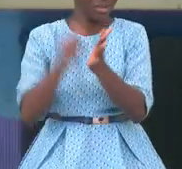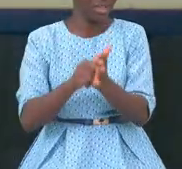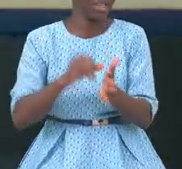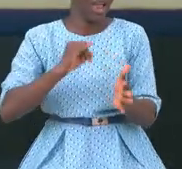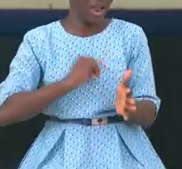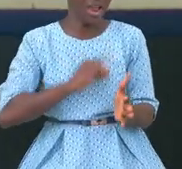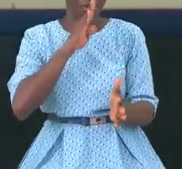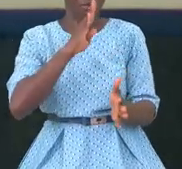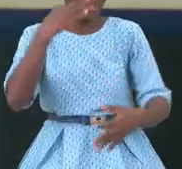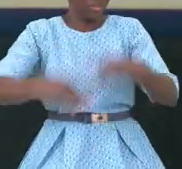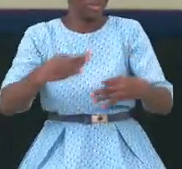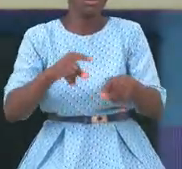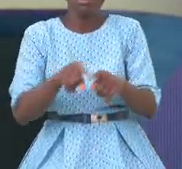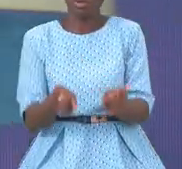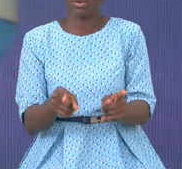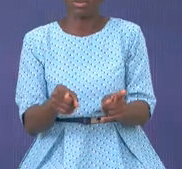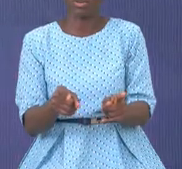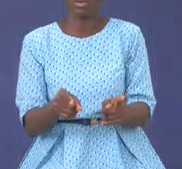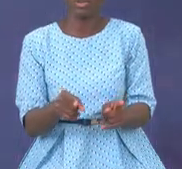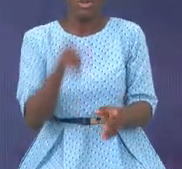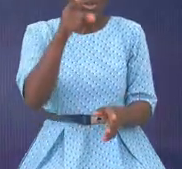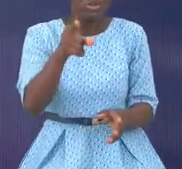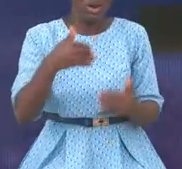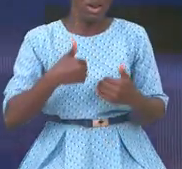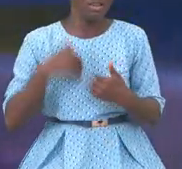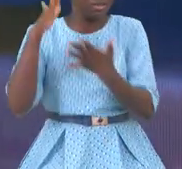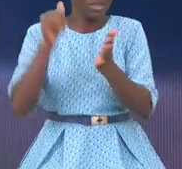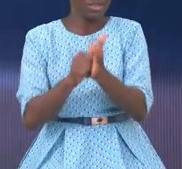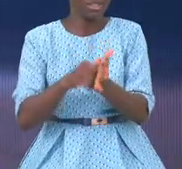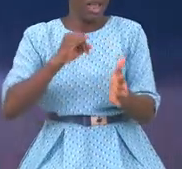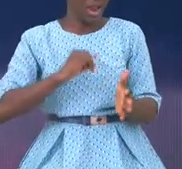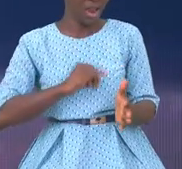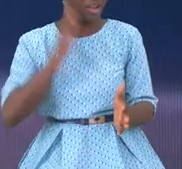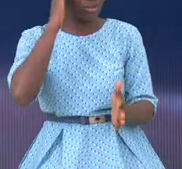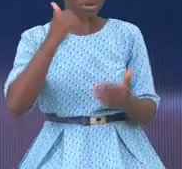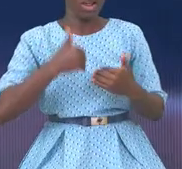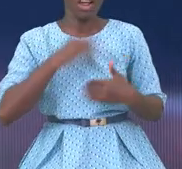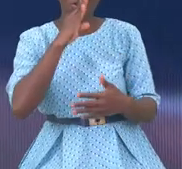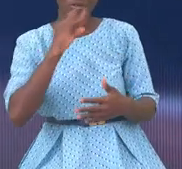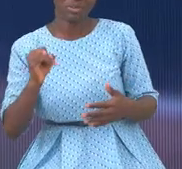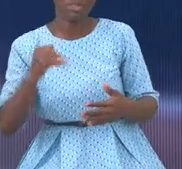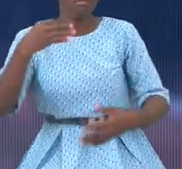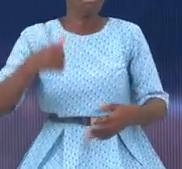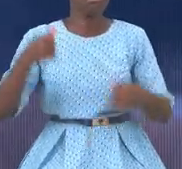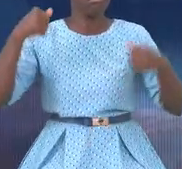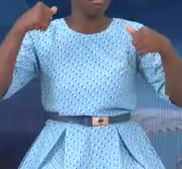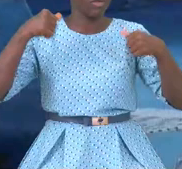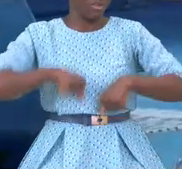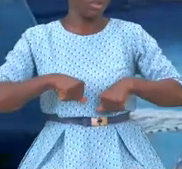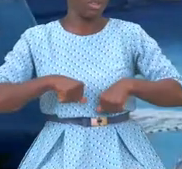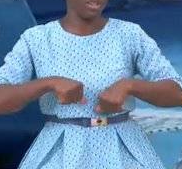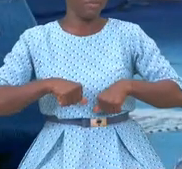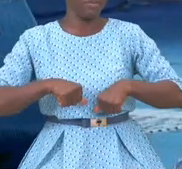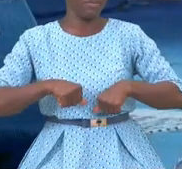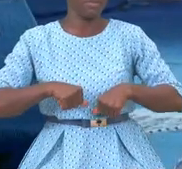I should have been condemned, but you should have expected I shouldn't be alive talking, I shouldn't be